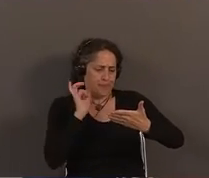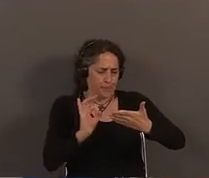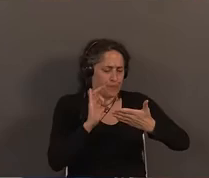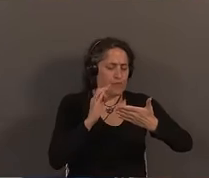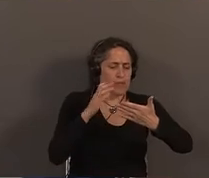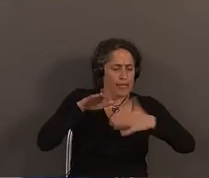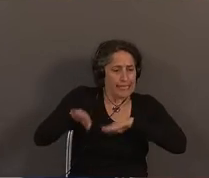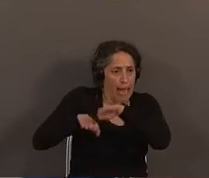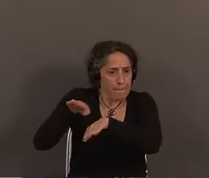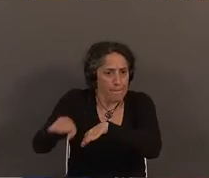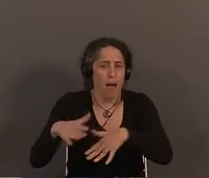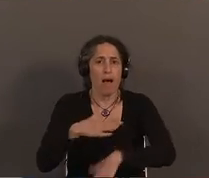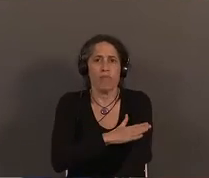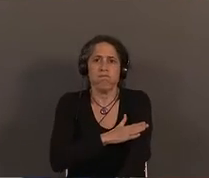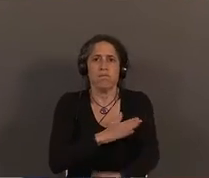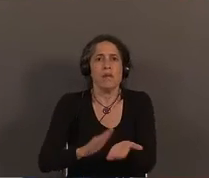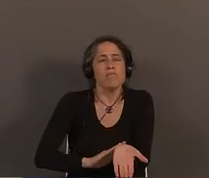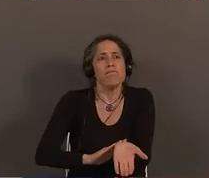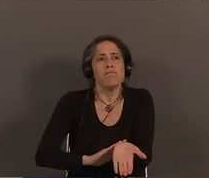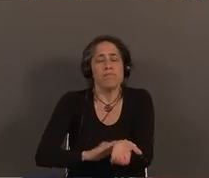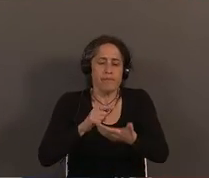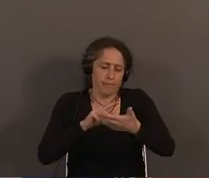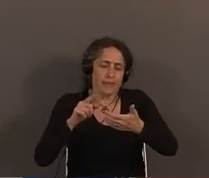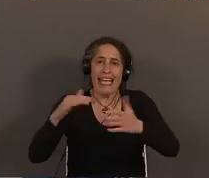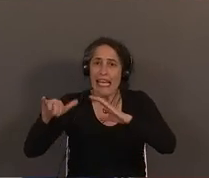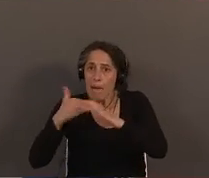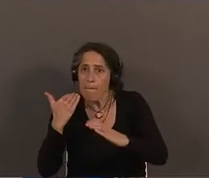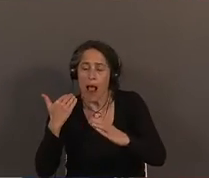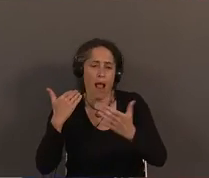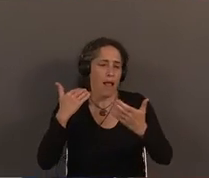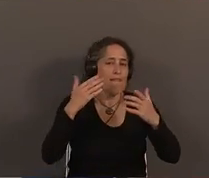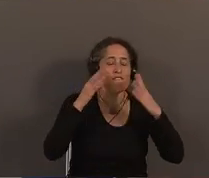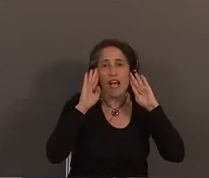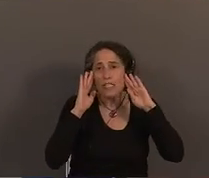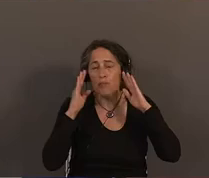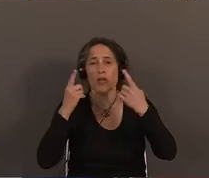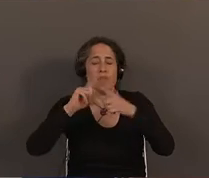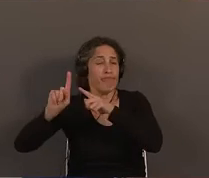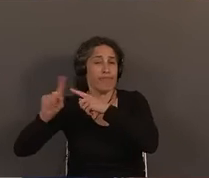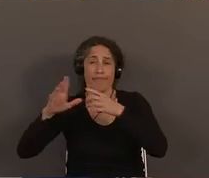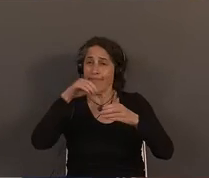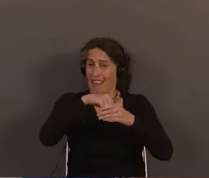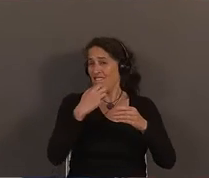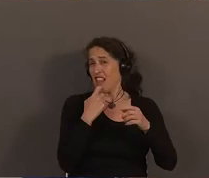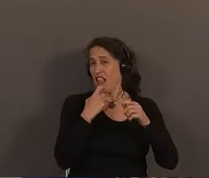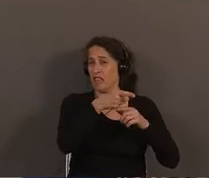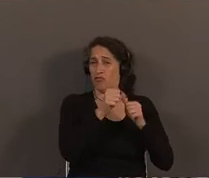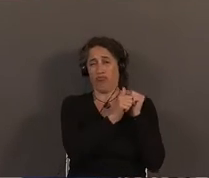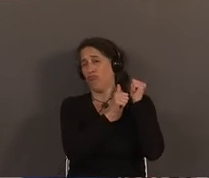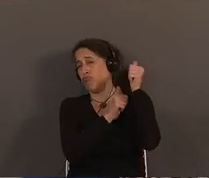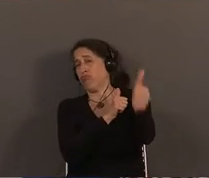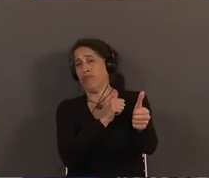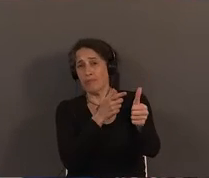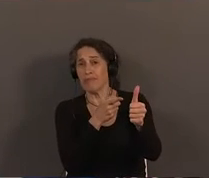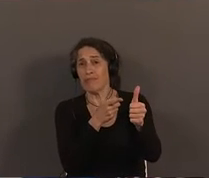many steps you're taking, all possible. Check your emails, update your Facebook. And then we went abroad. Did